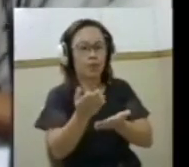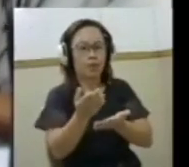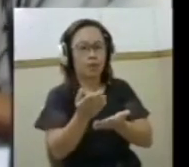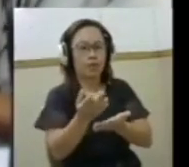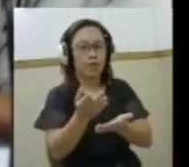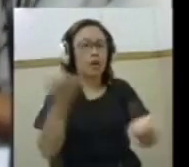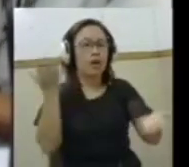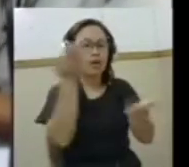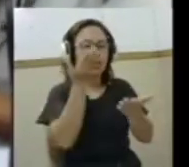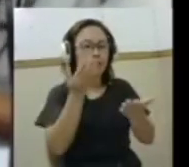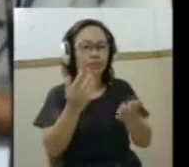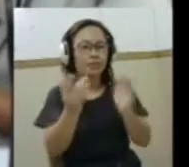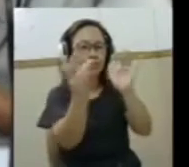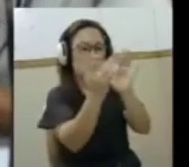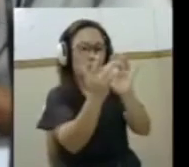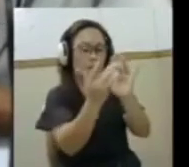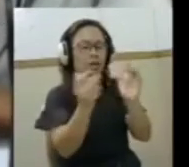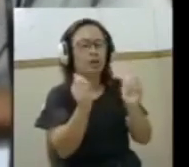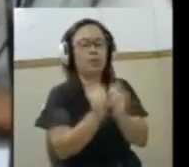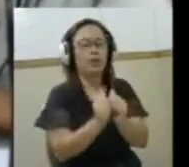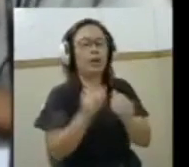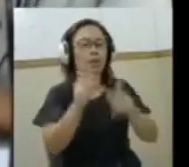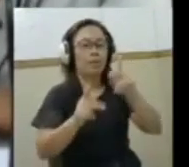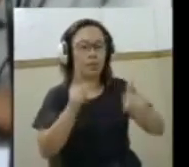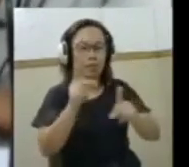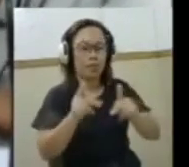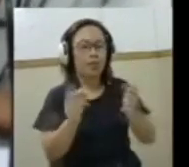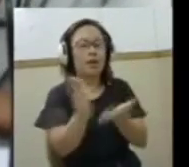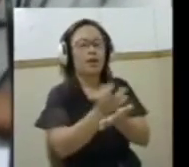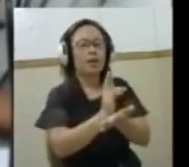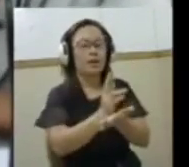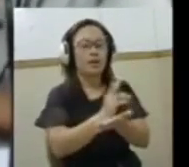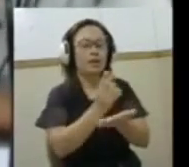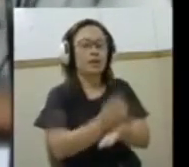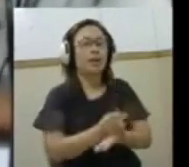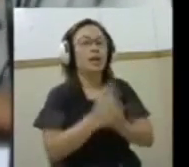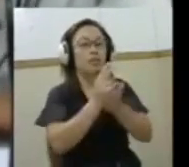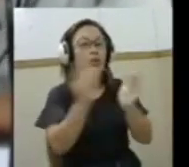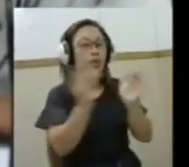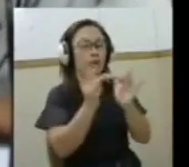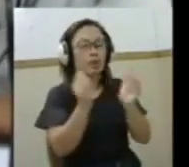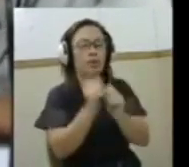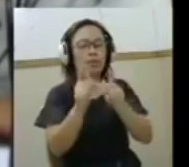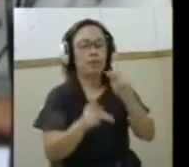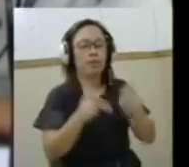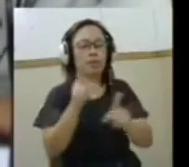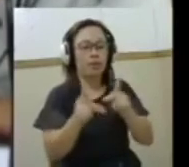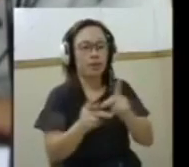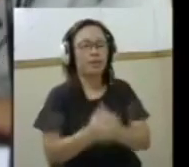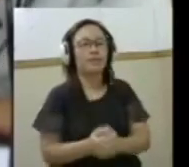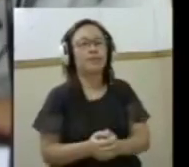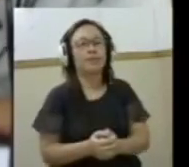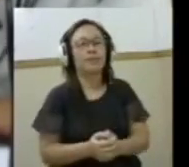Again, Yes. research helps you reach people. Okay, research is used to help raise awareness of issues like climate